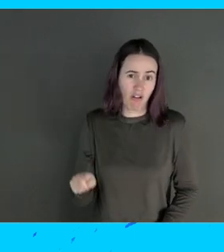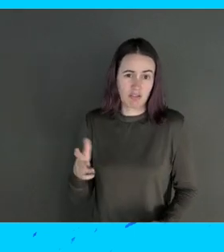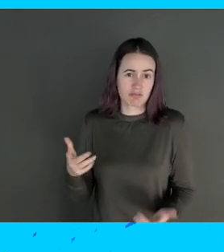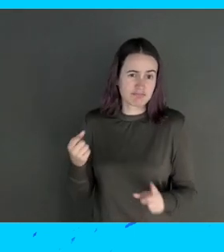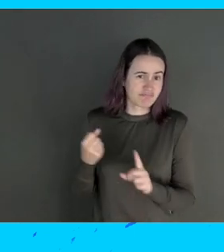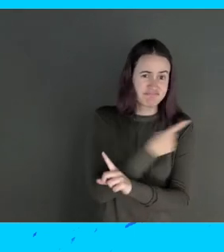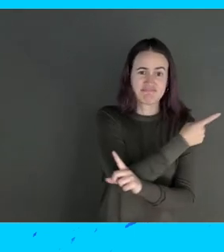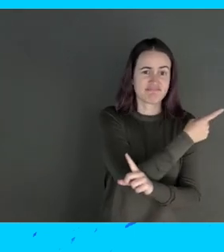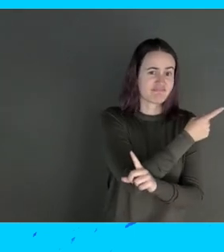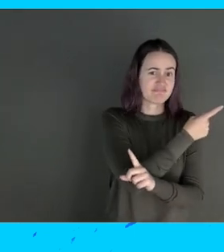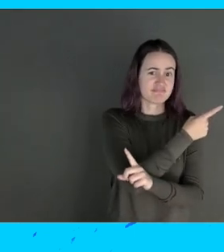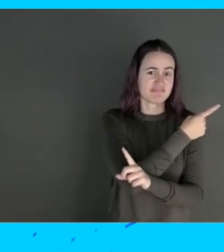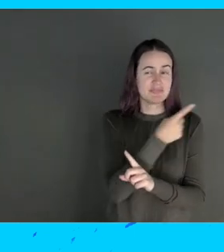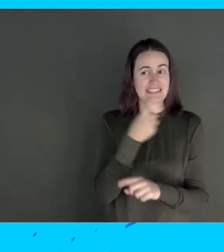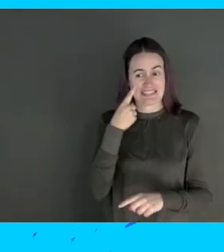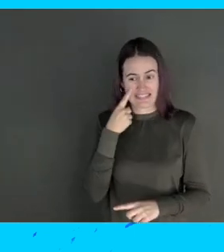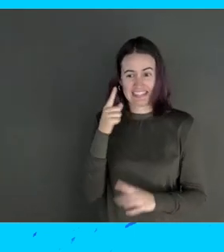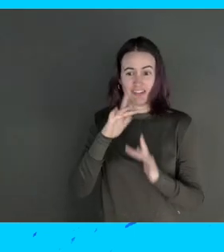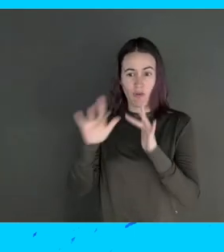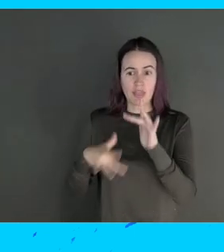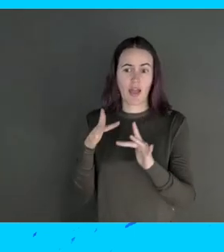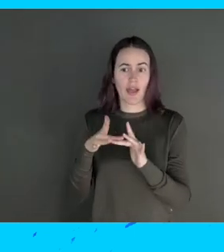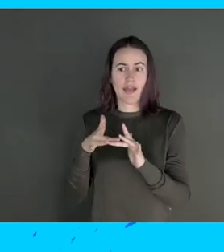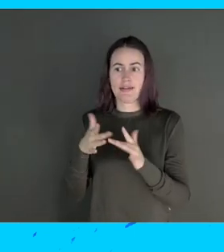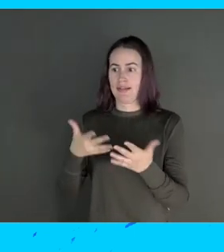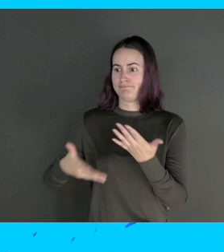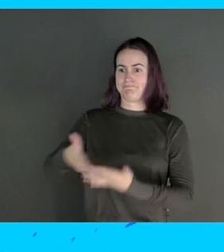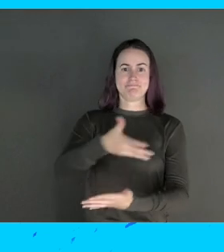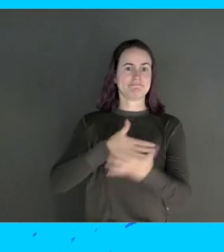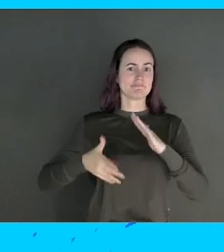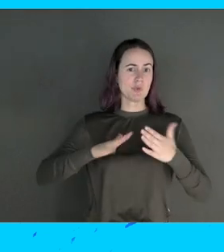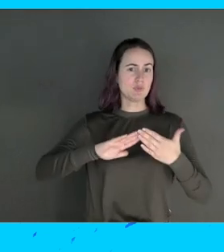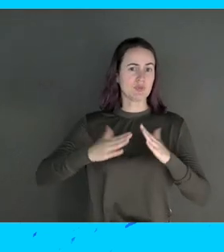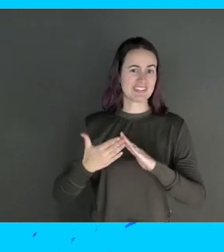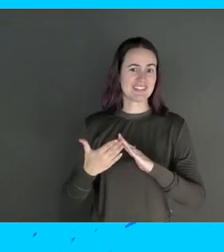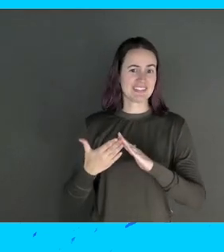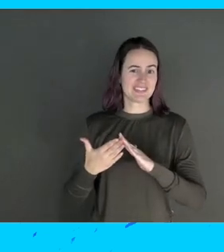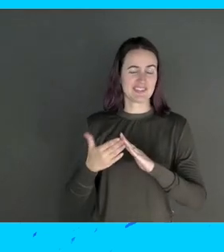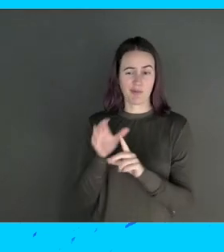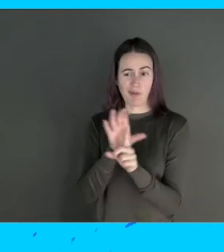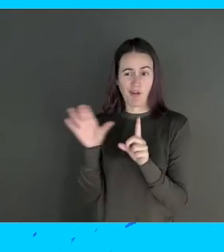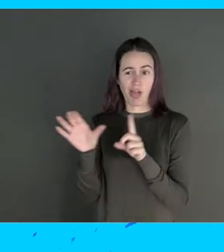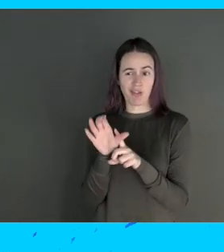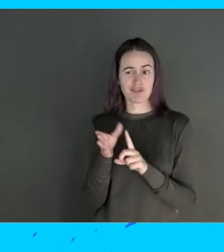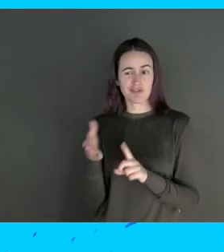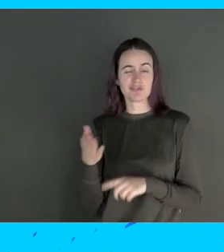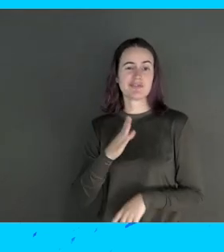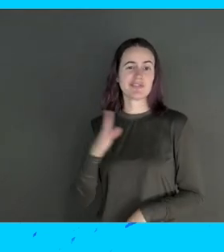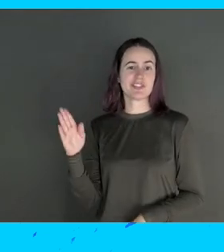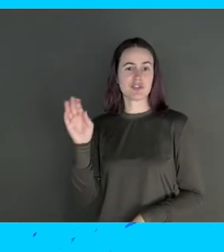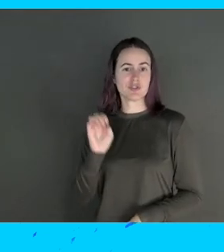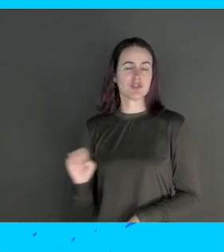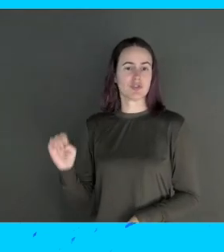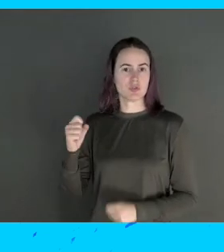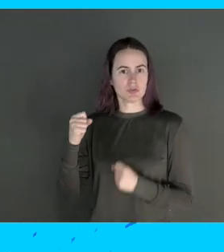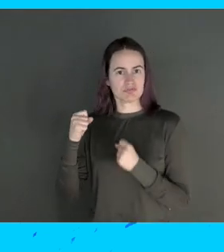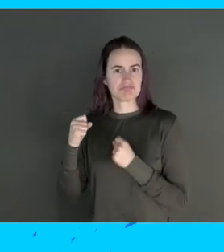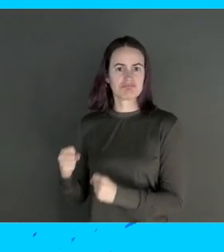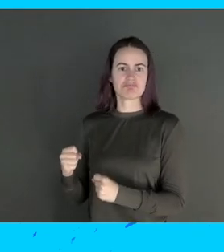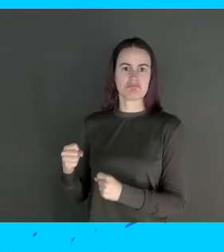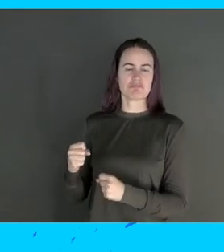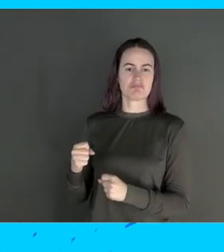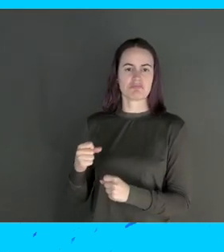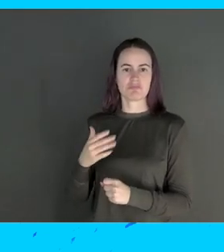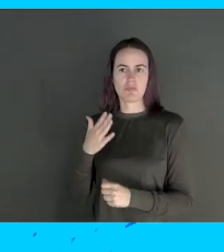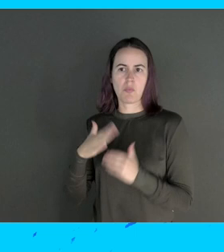also online. So the culture generally in Eastern Europe is very conservative. It's very heteronormative.